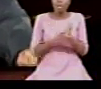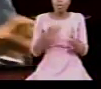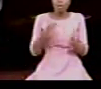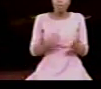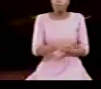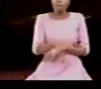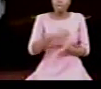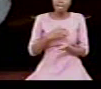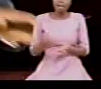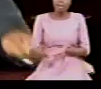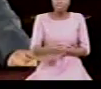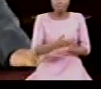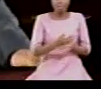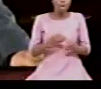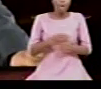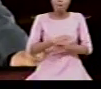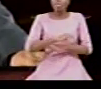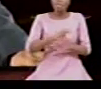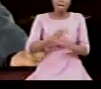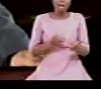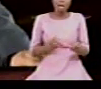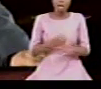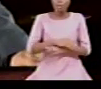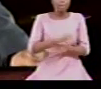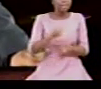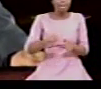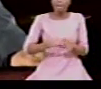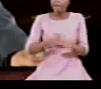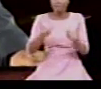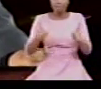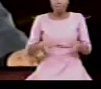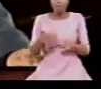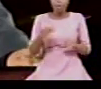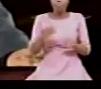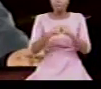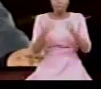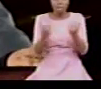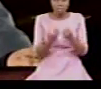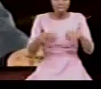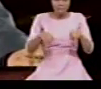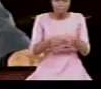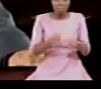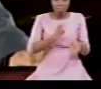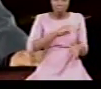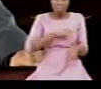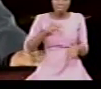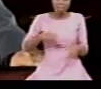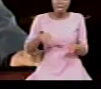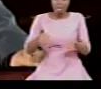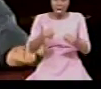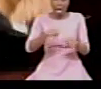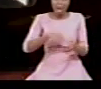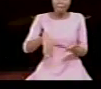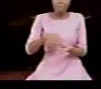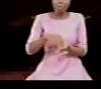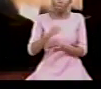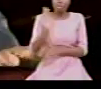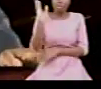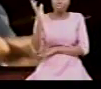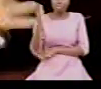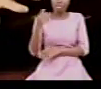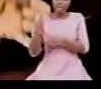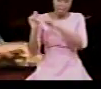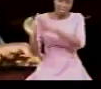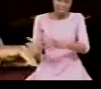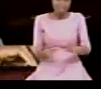reaping cuts across every strata of the society, even among the animals, among the trees, the sea, the